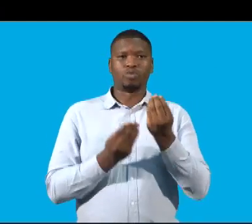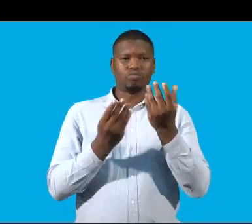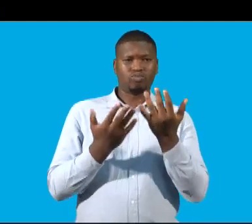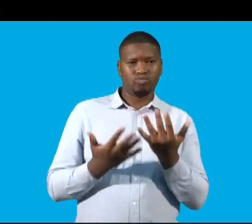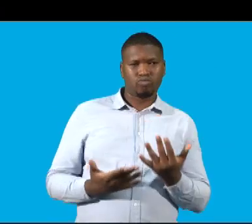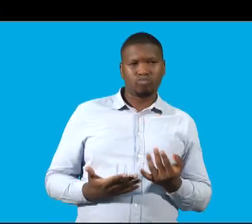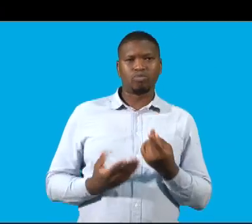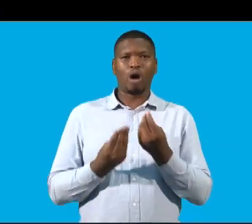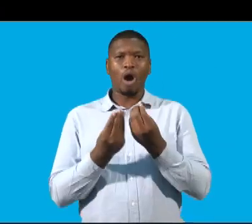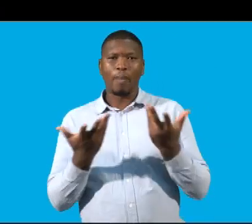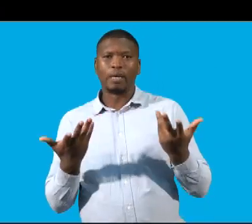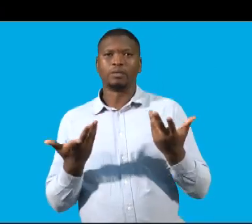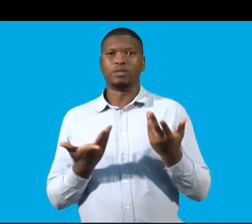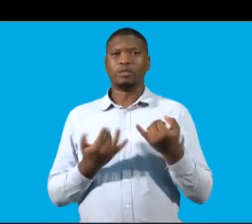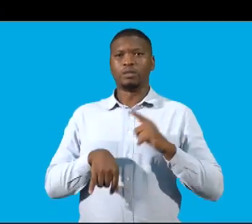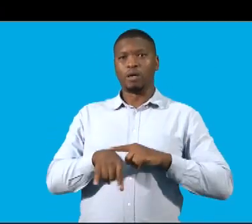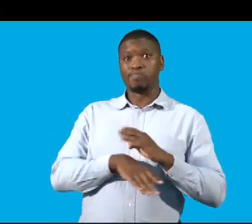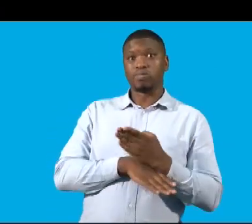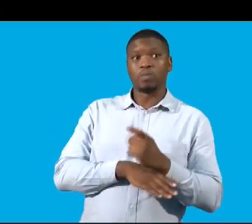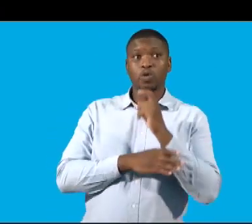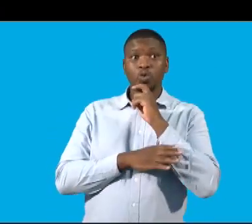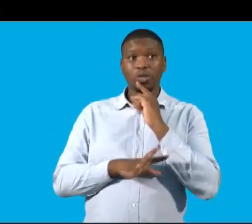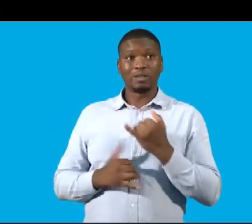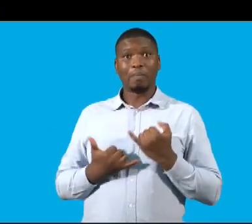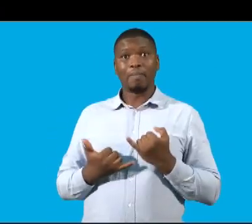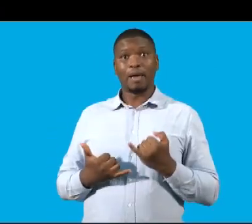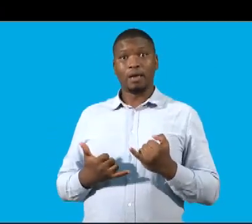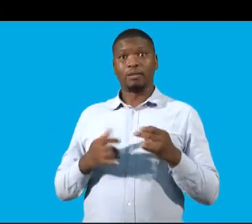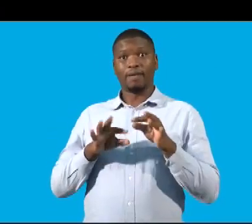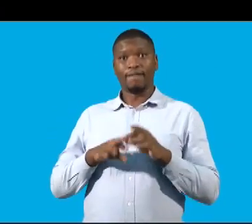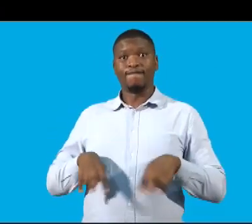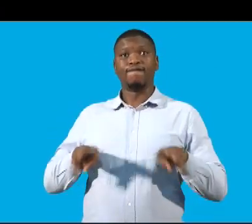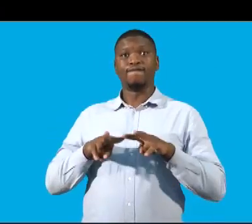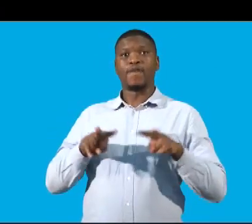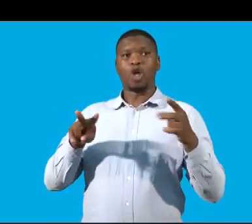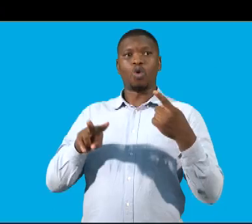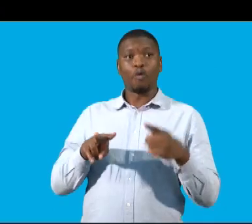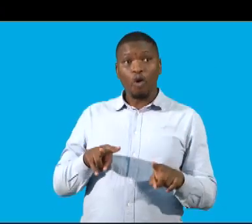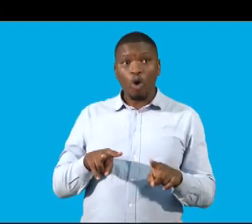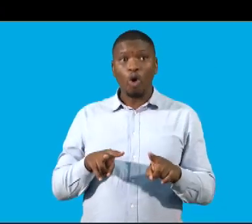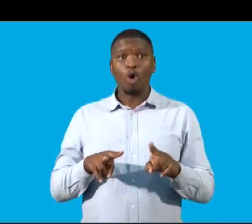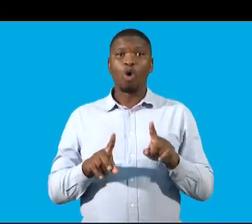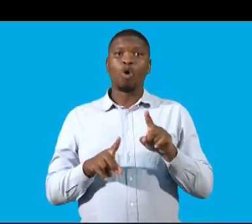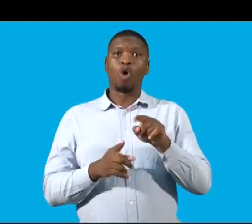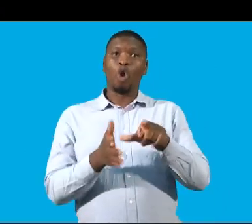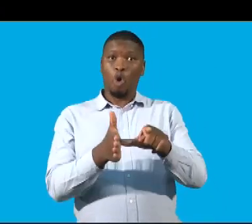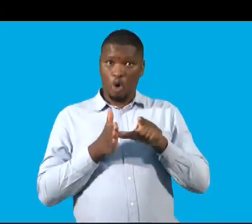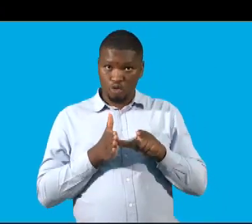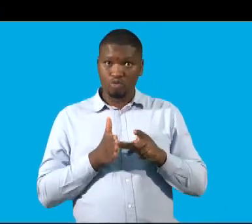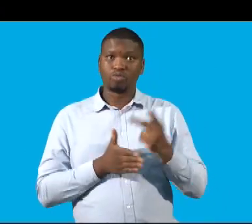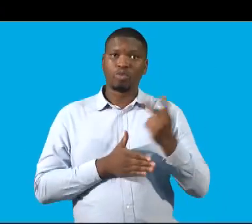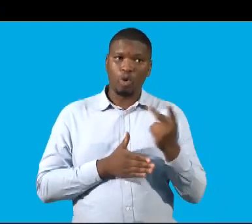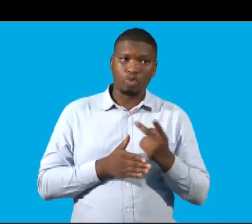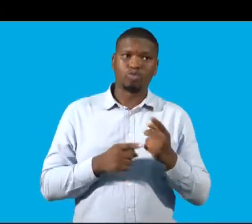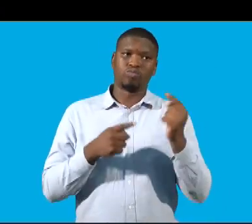at any given time, using the present value formula for loans, and calculating the